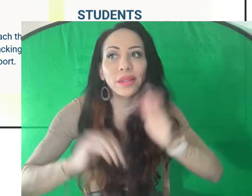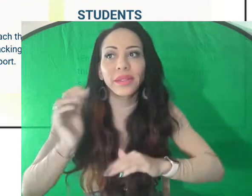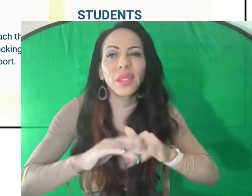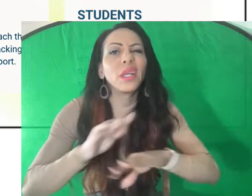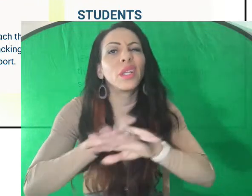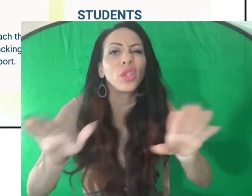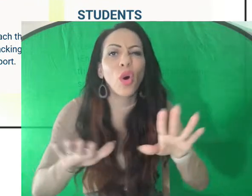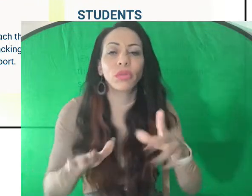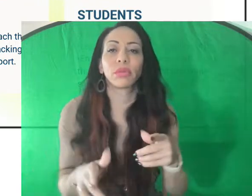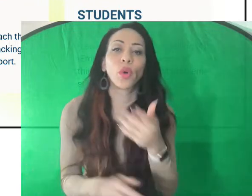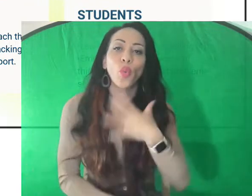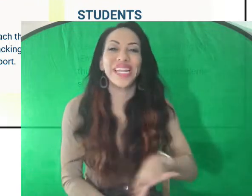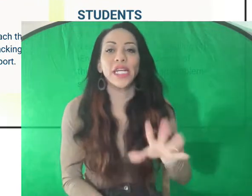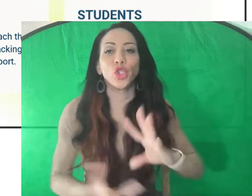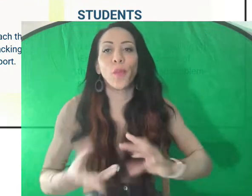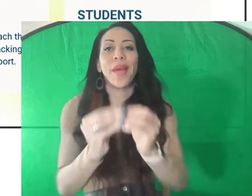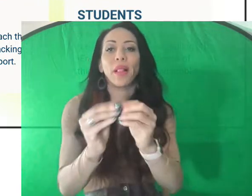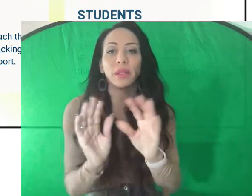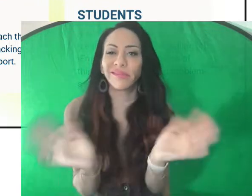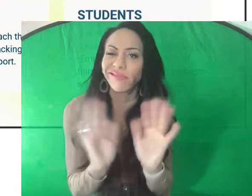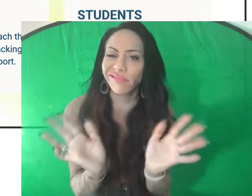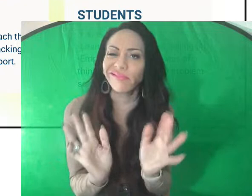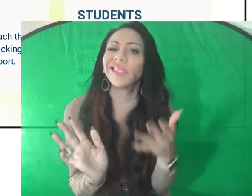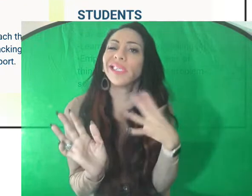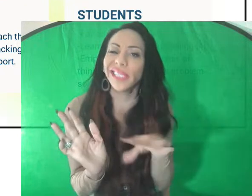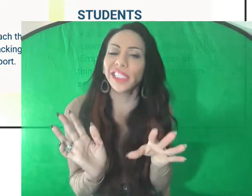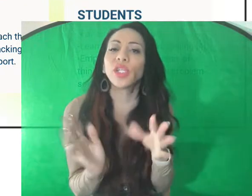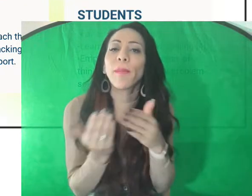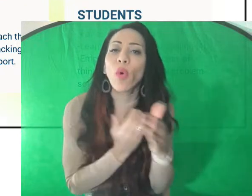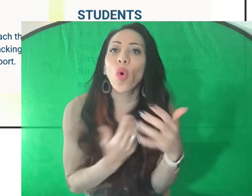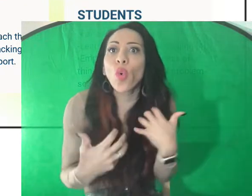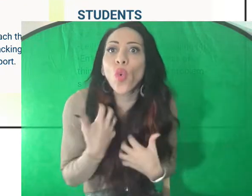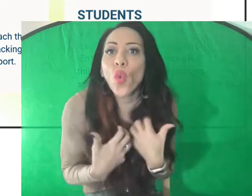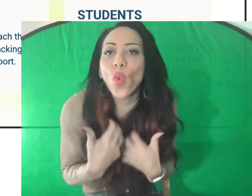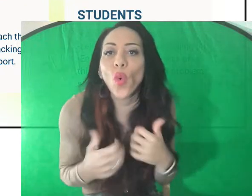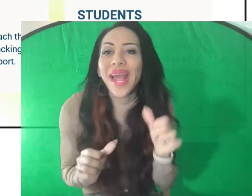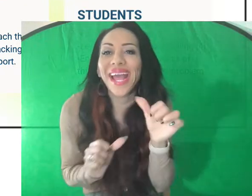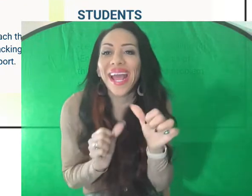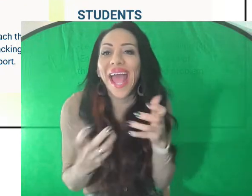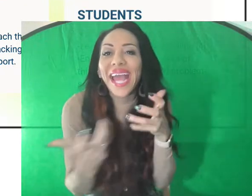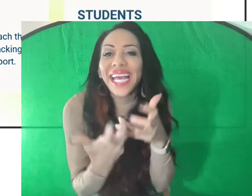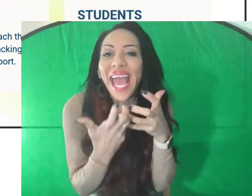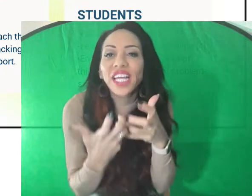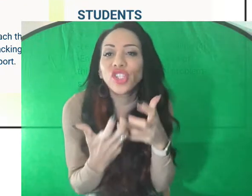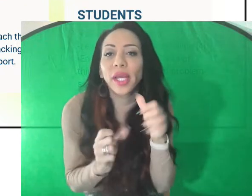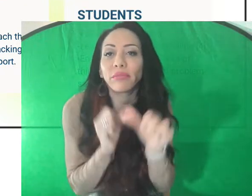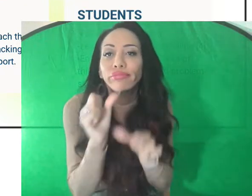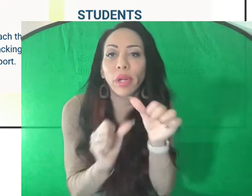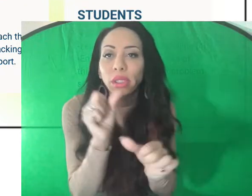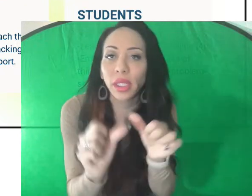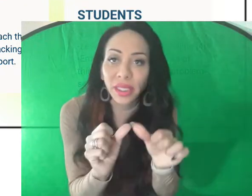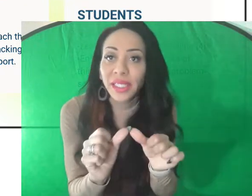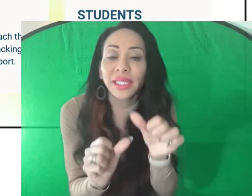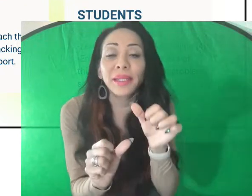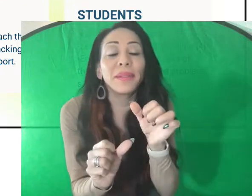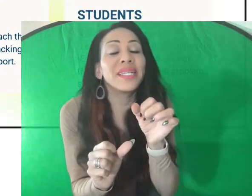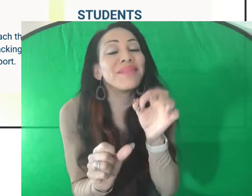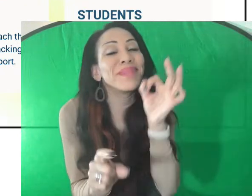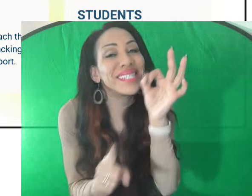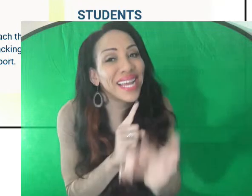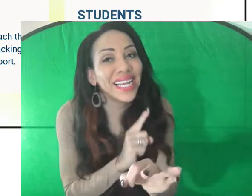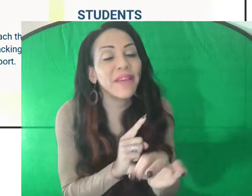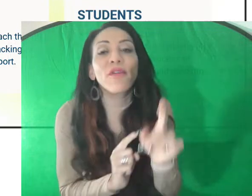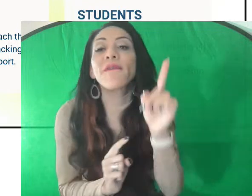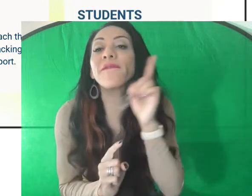the process of doing that is actually what's really engaging. Yeah, and for students, for females in particular, and female identifying students in